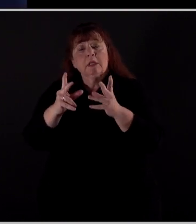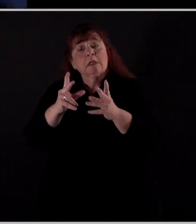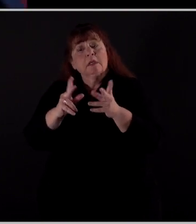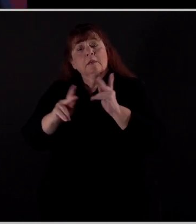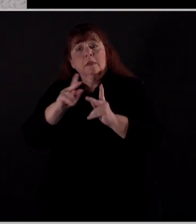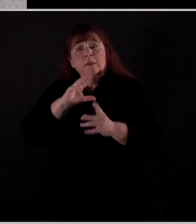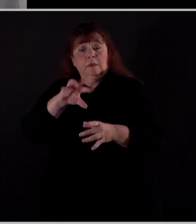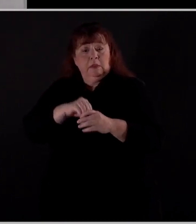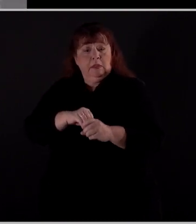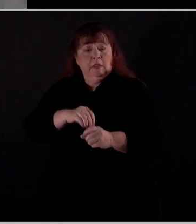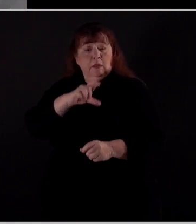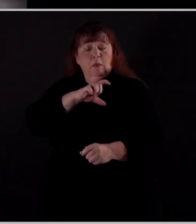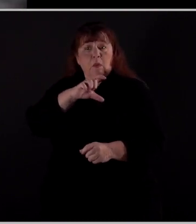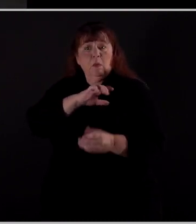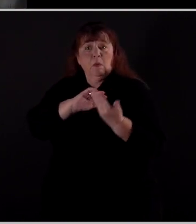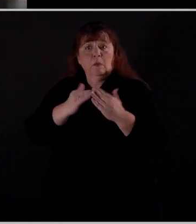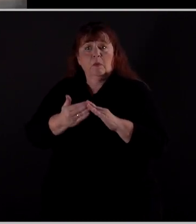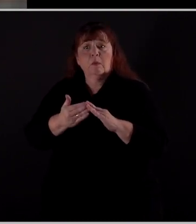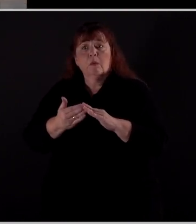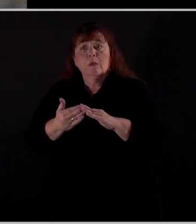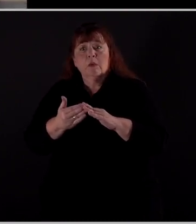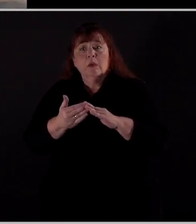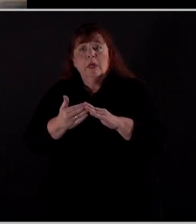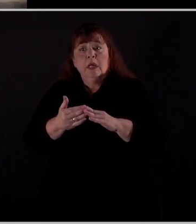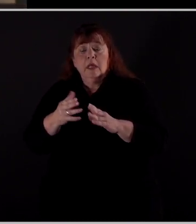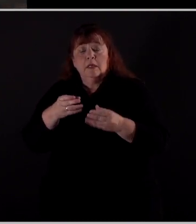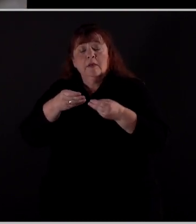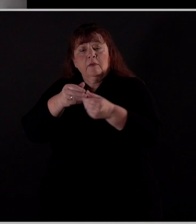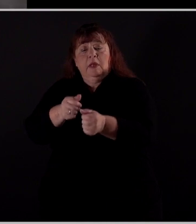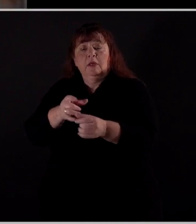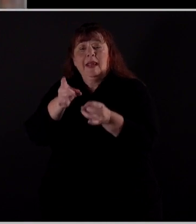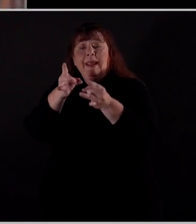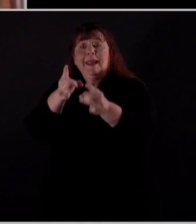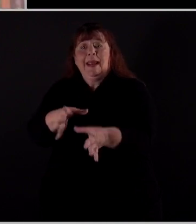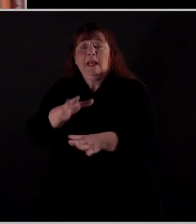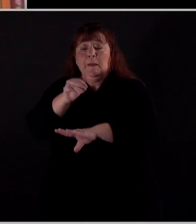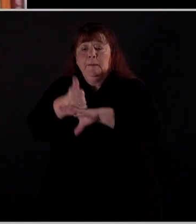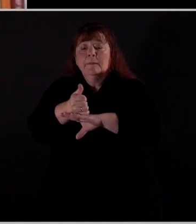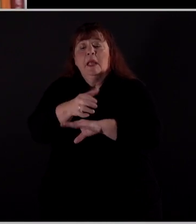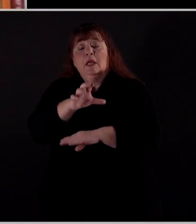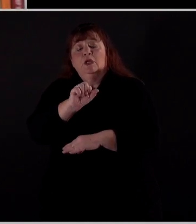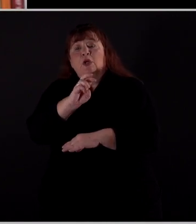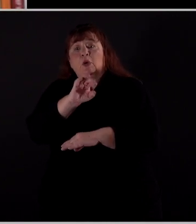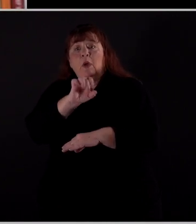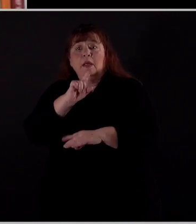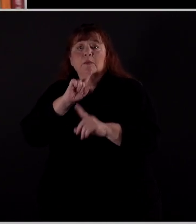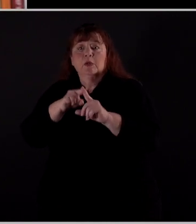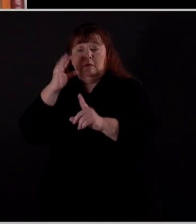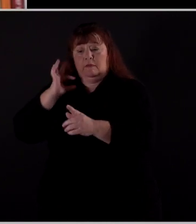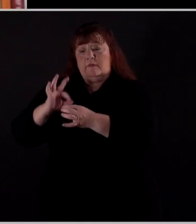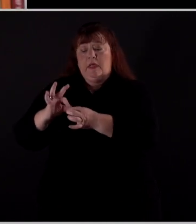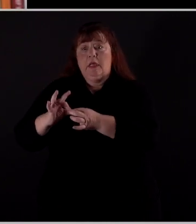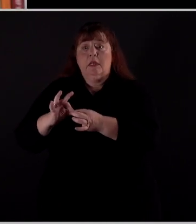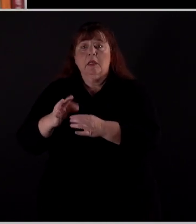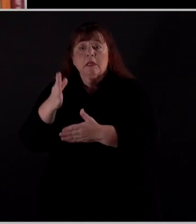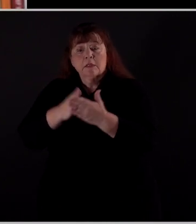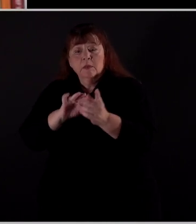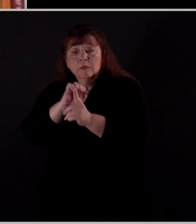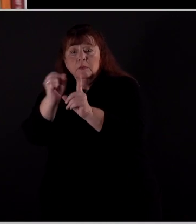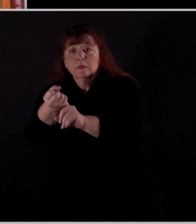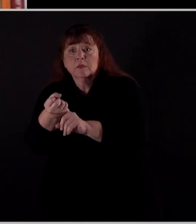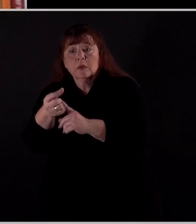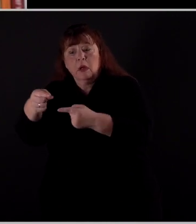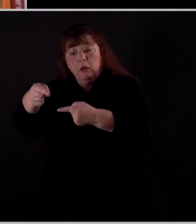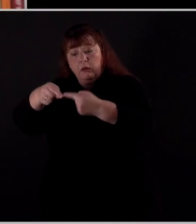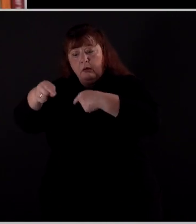local communities can be an effective tool in mitigating hate-based crime targeting faiths. Oftentimes what we're seeing is that some of those instances are being traced